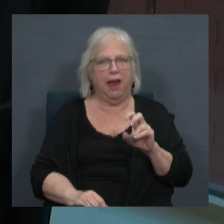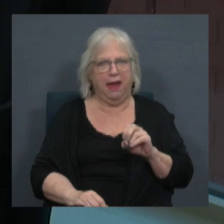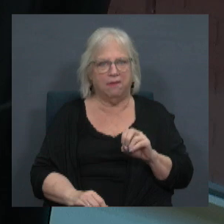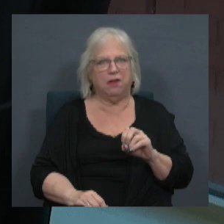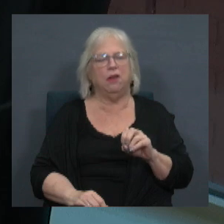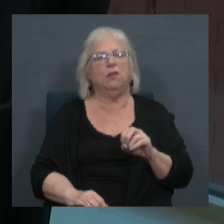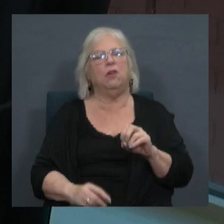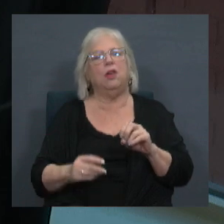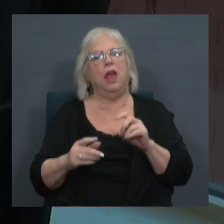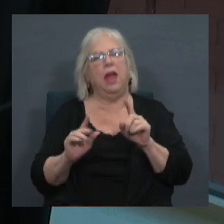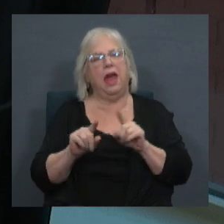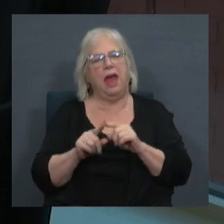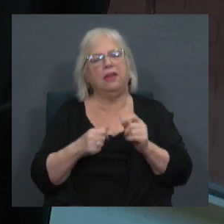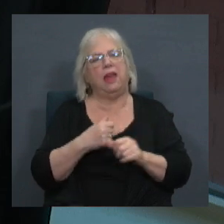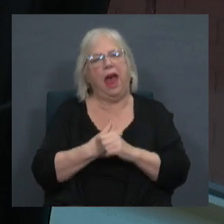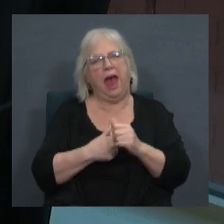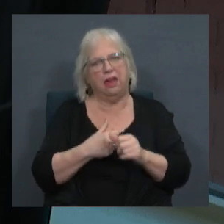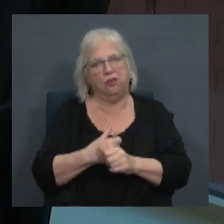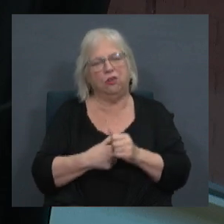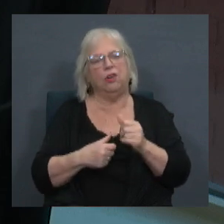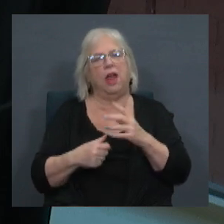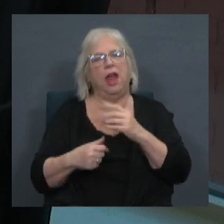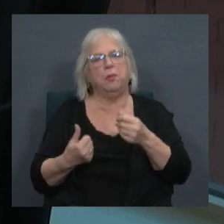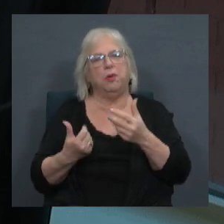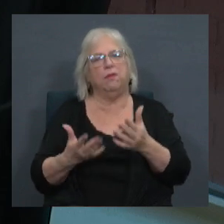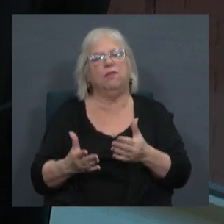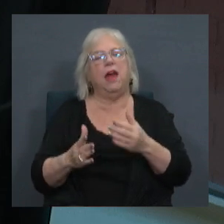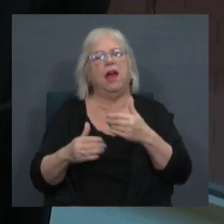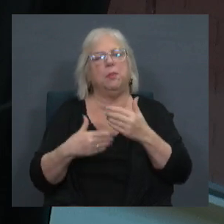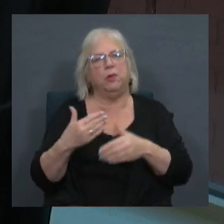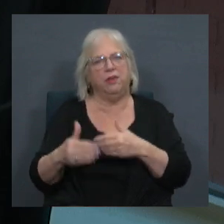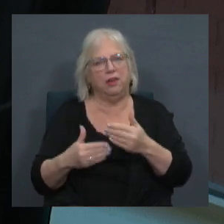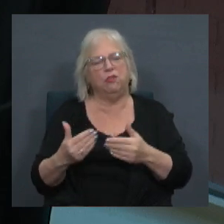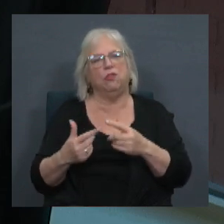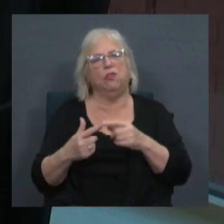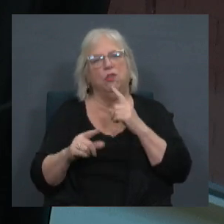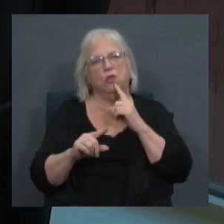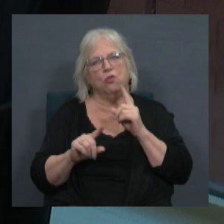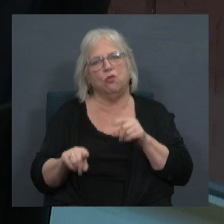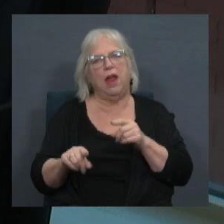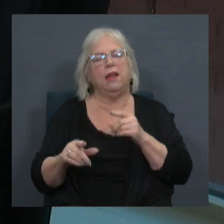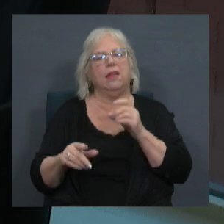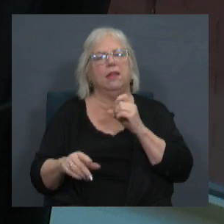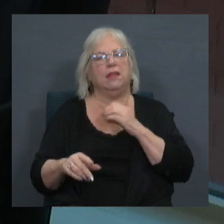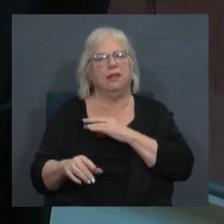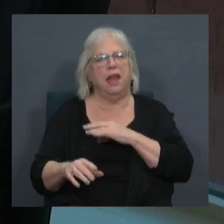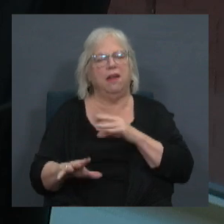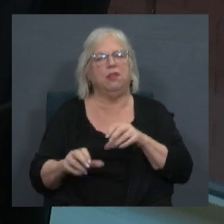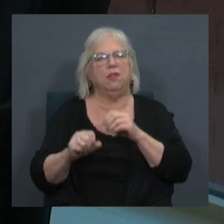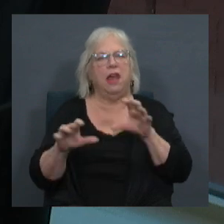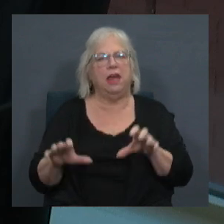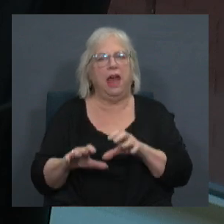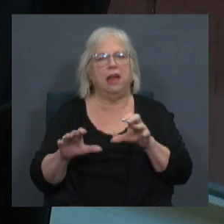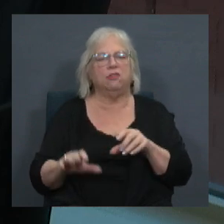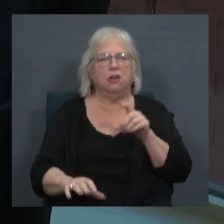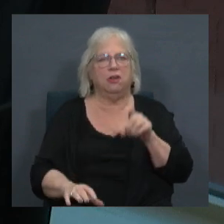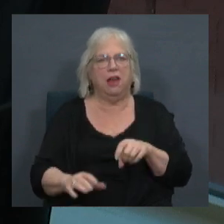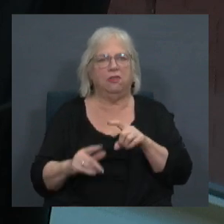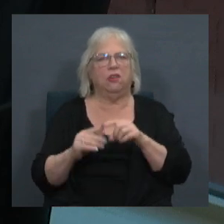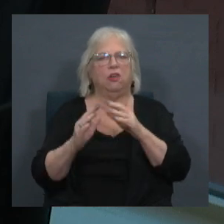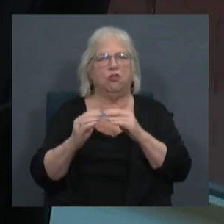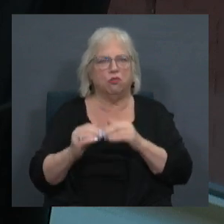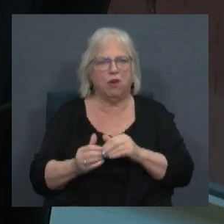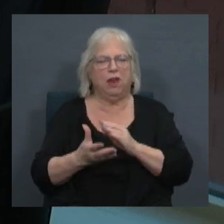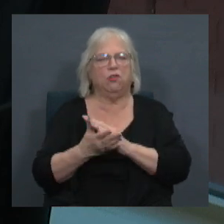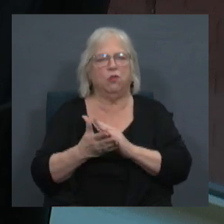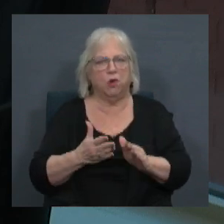Arkansas as a structural fire and health hazard, to provide for summary abatement procedures, to direct city staff to take such action as is necessary to